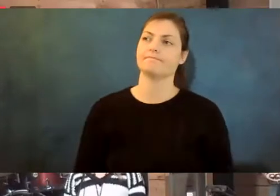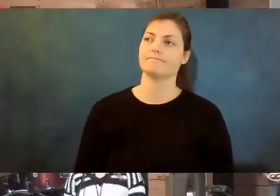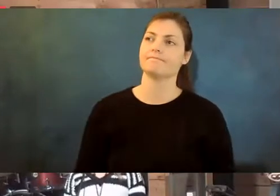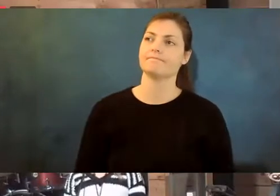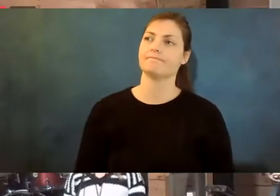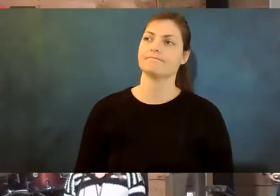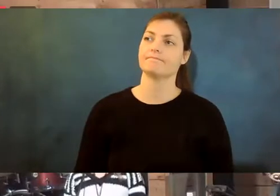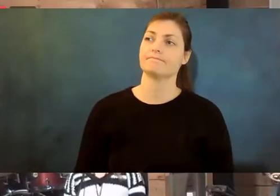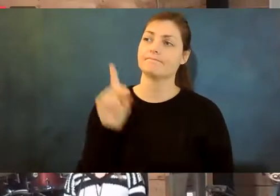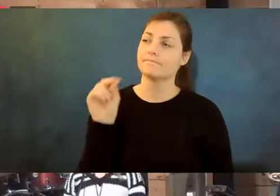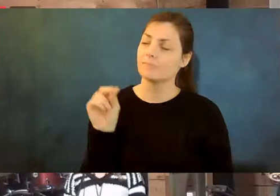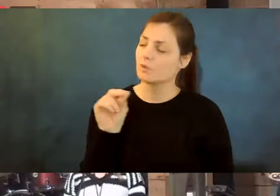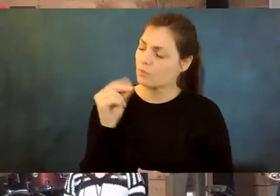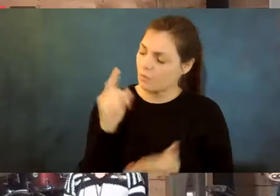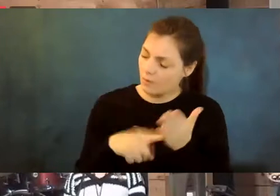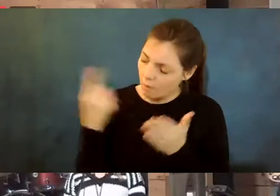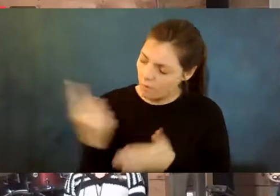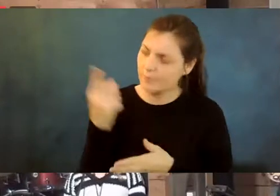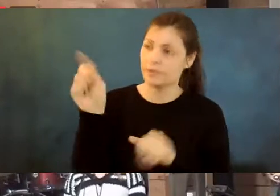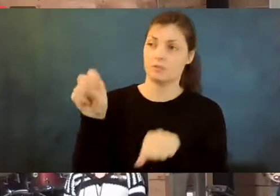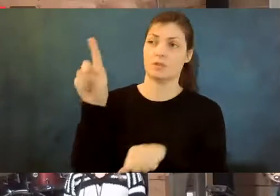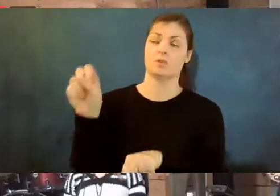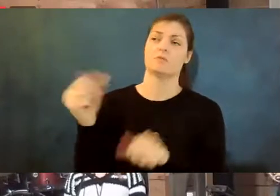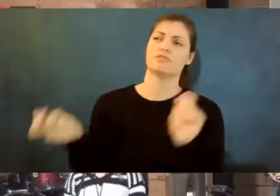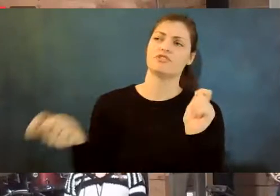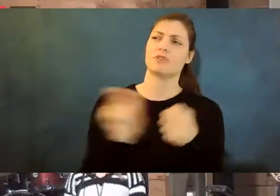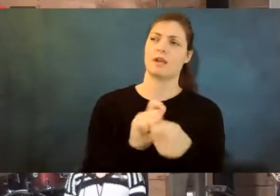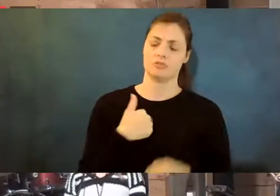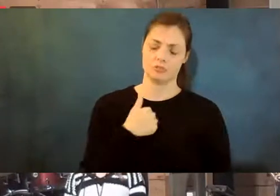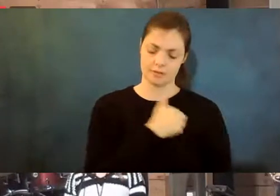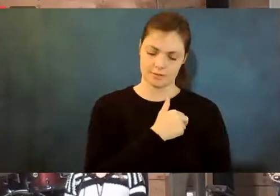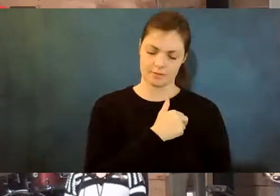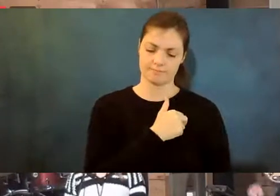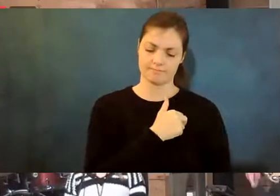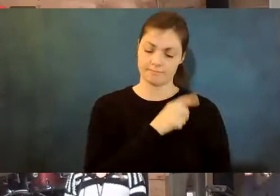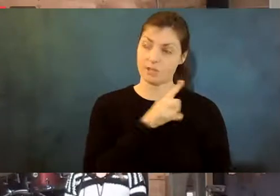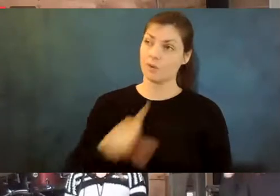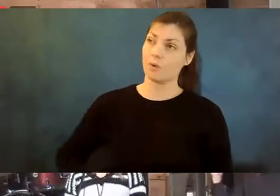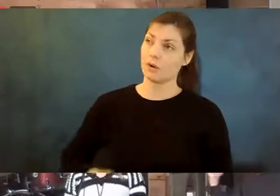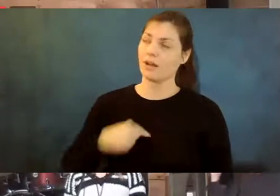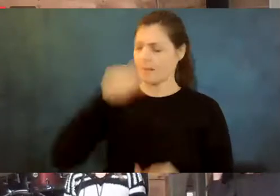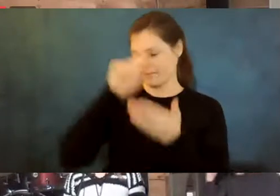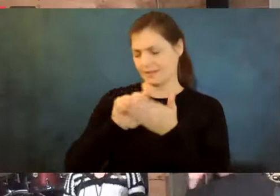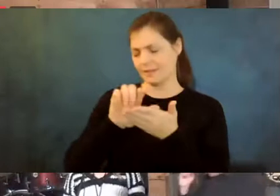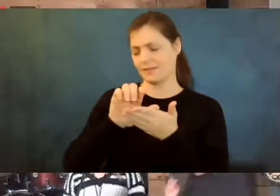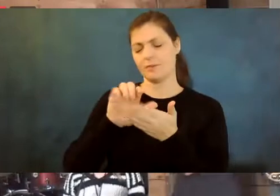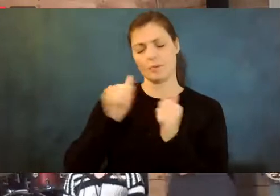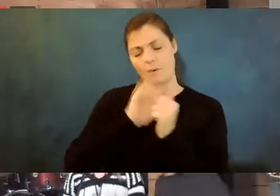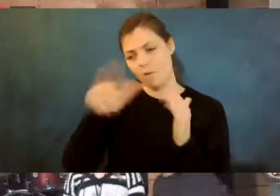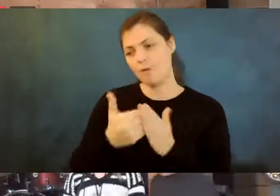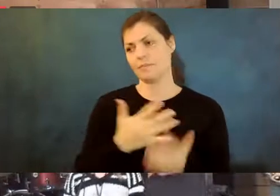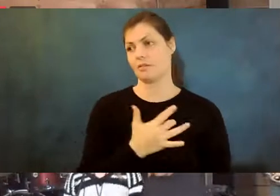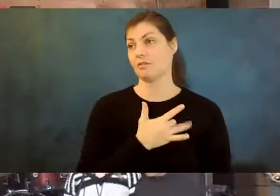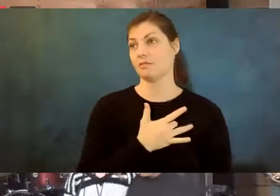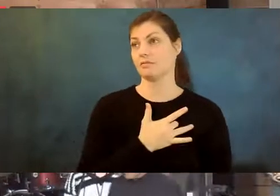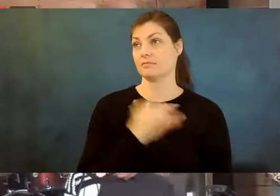Do what only you can do, I pray, Lord. Change us. And Lord, I believe it with all my heart